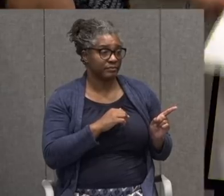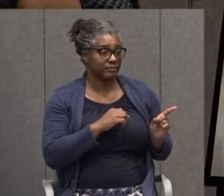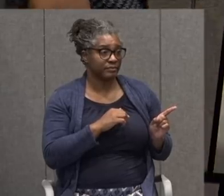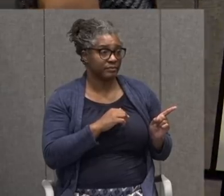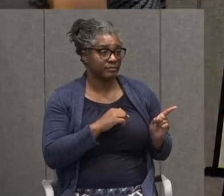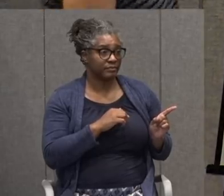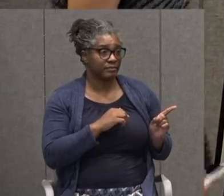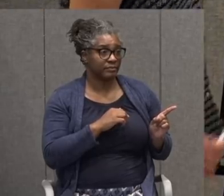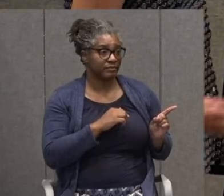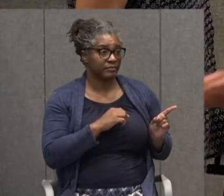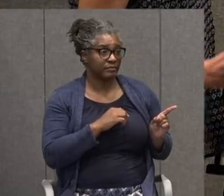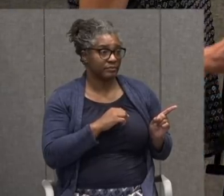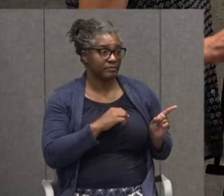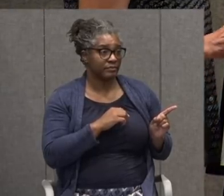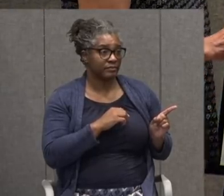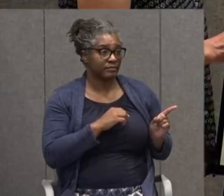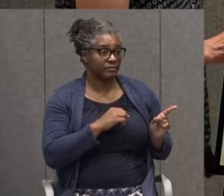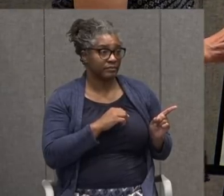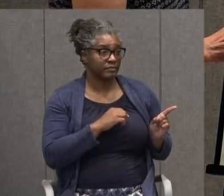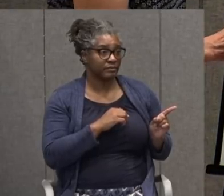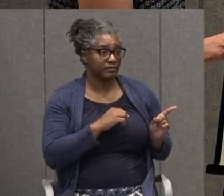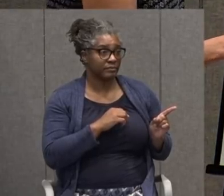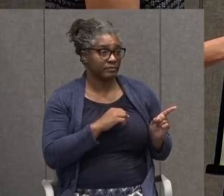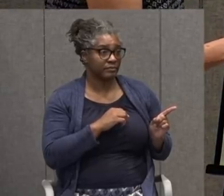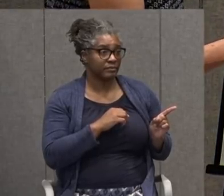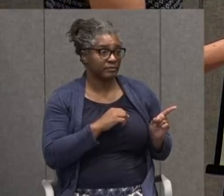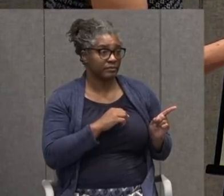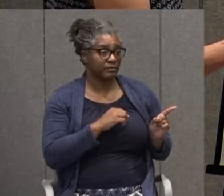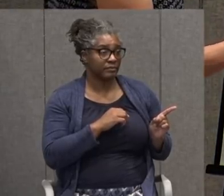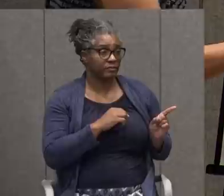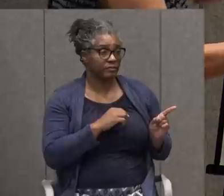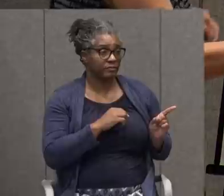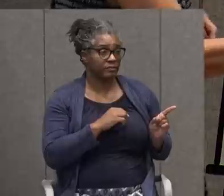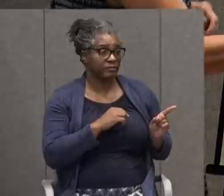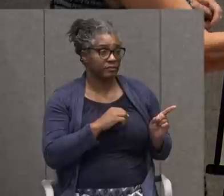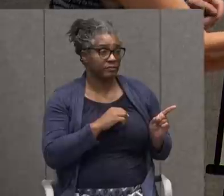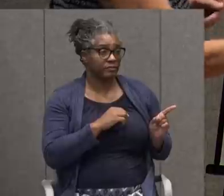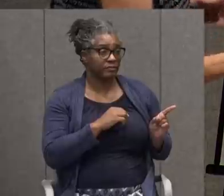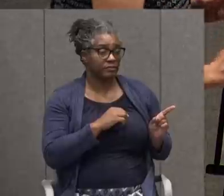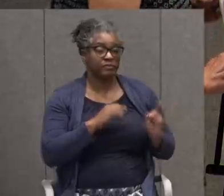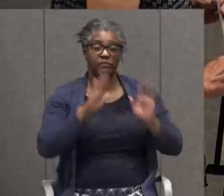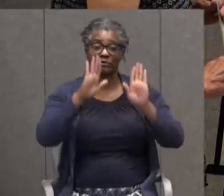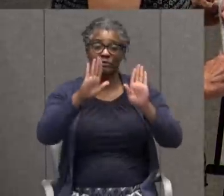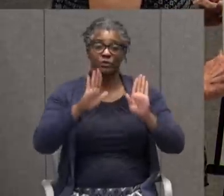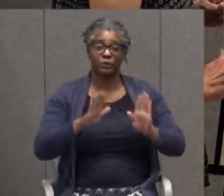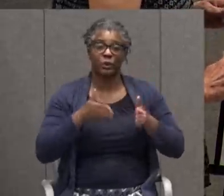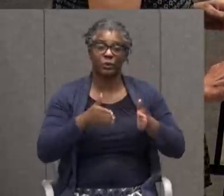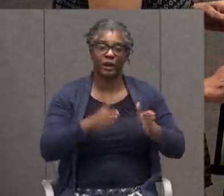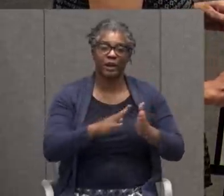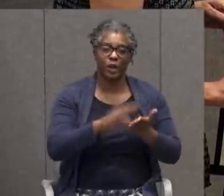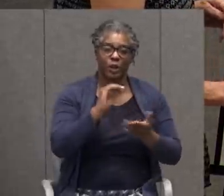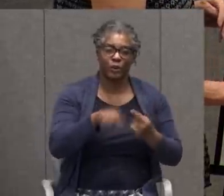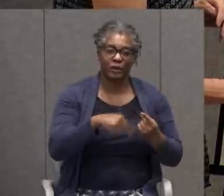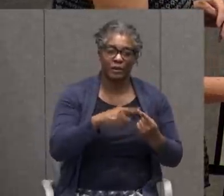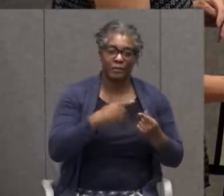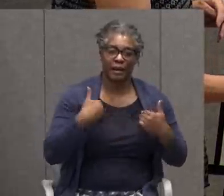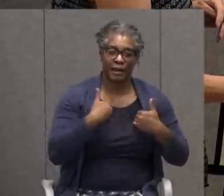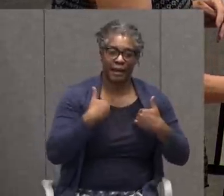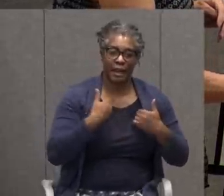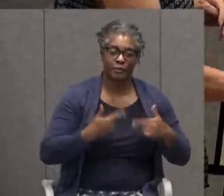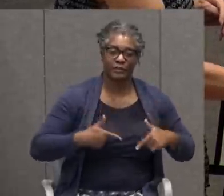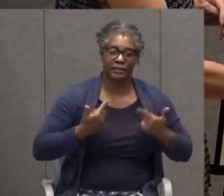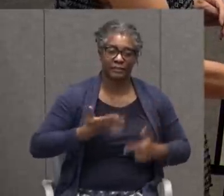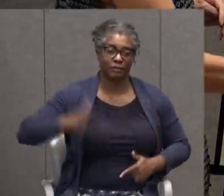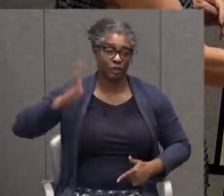animals that lived a long time ago. There are